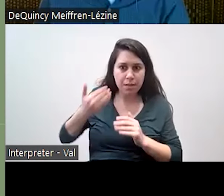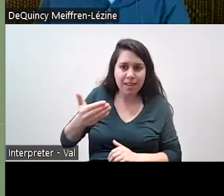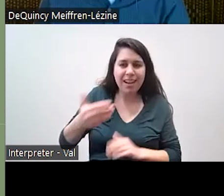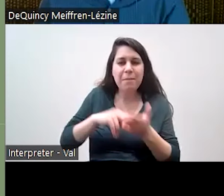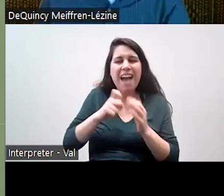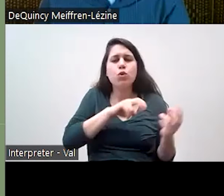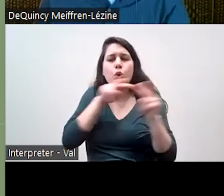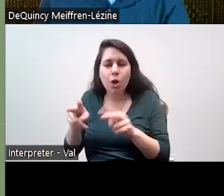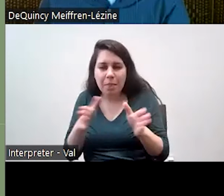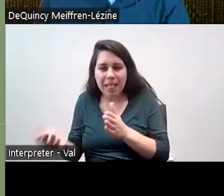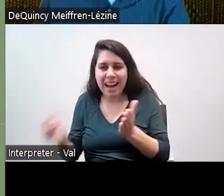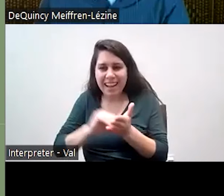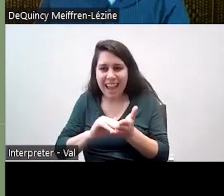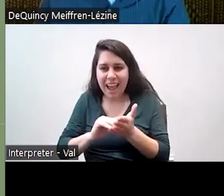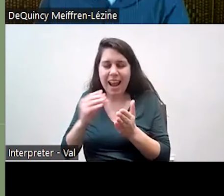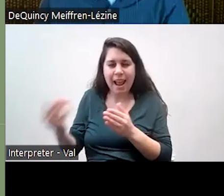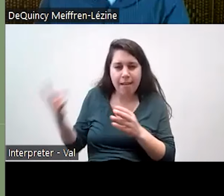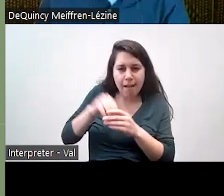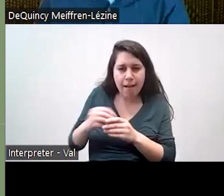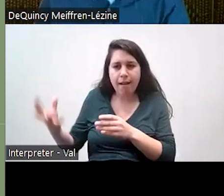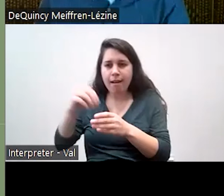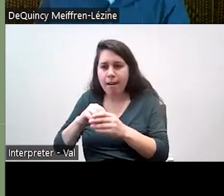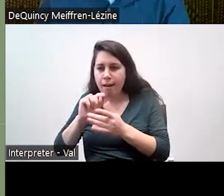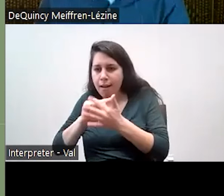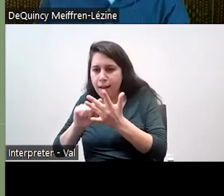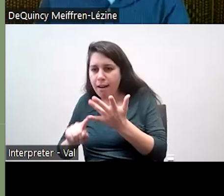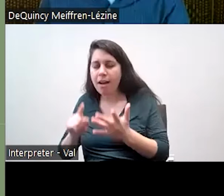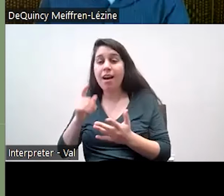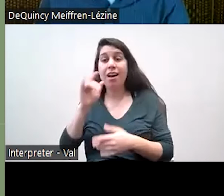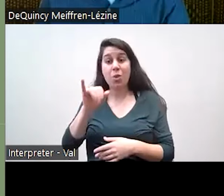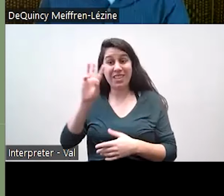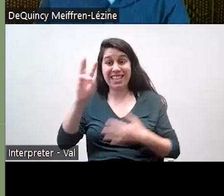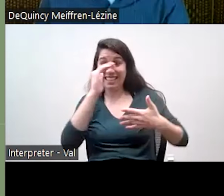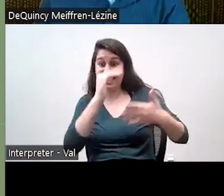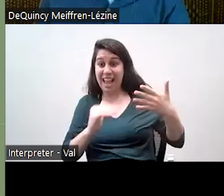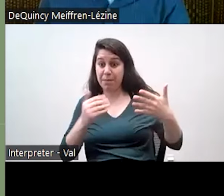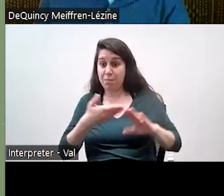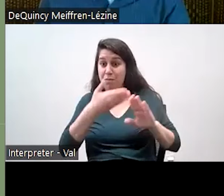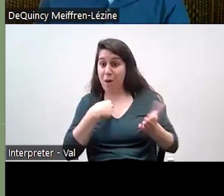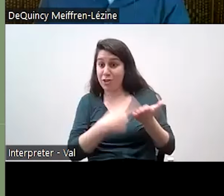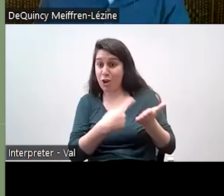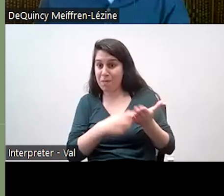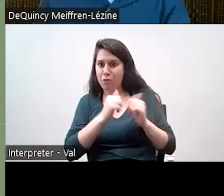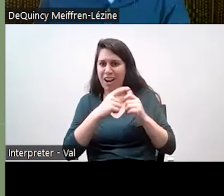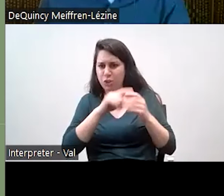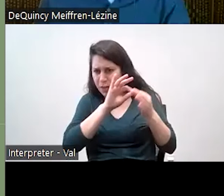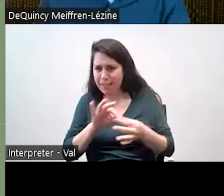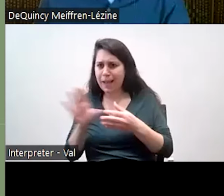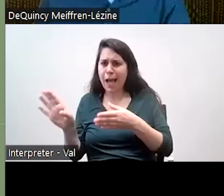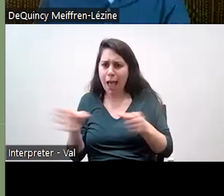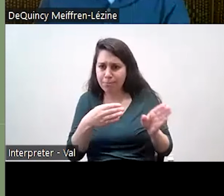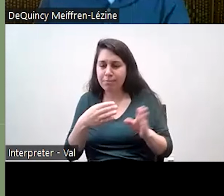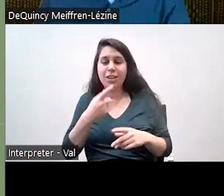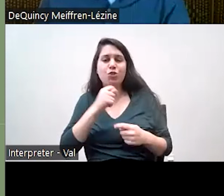incorporate some of the elements that I was mentioning for those turning points, for those 6 steps to stable ground. And in that way, you